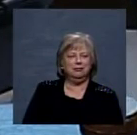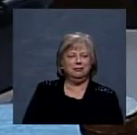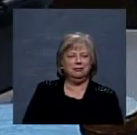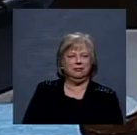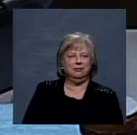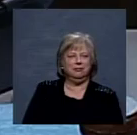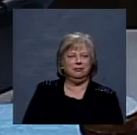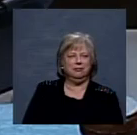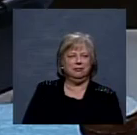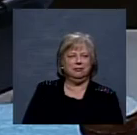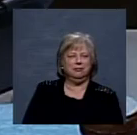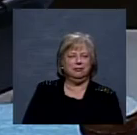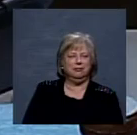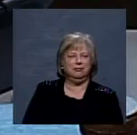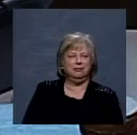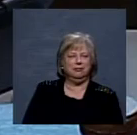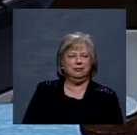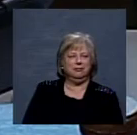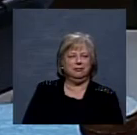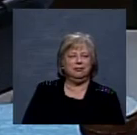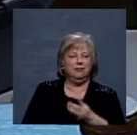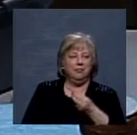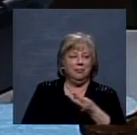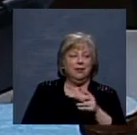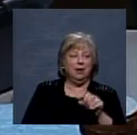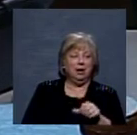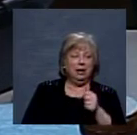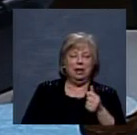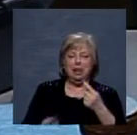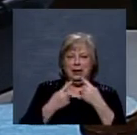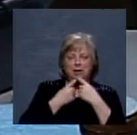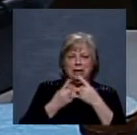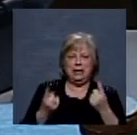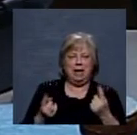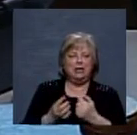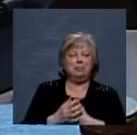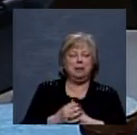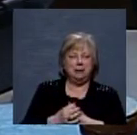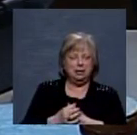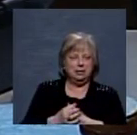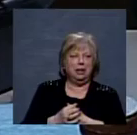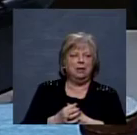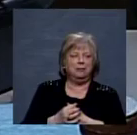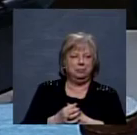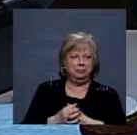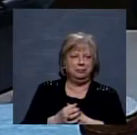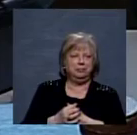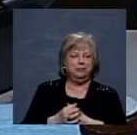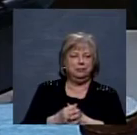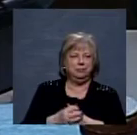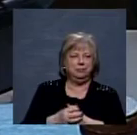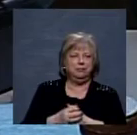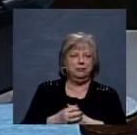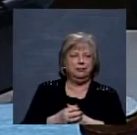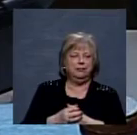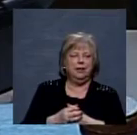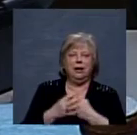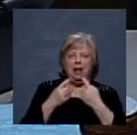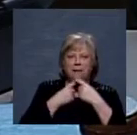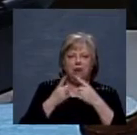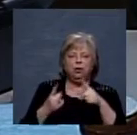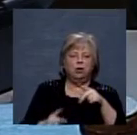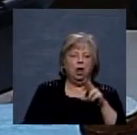I have a couple other announcements. I have issued a